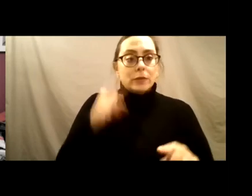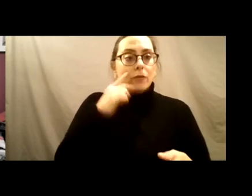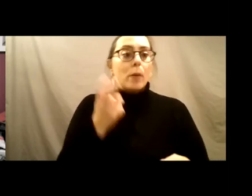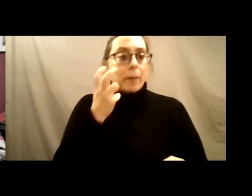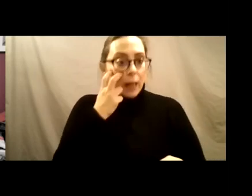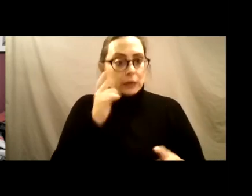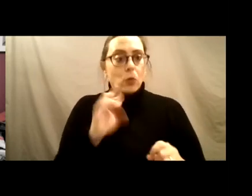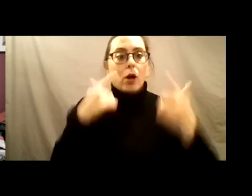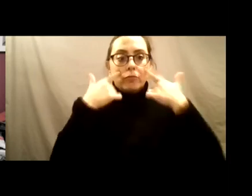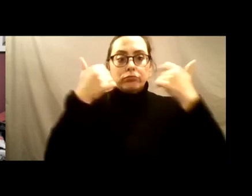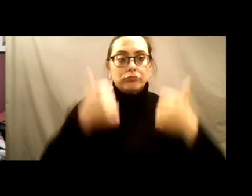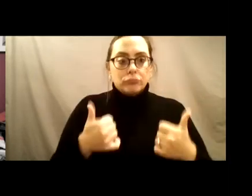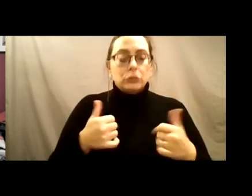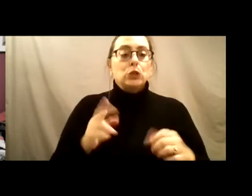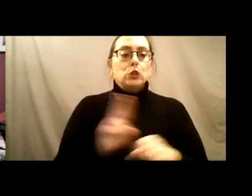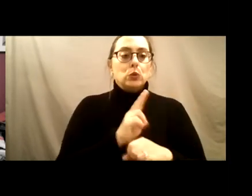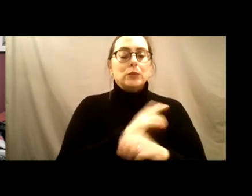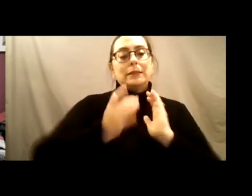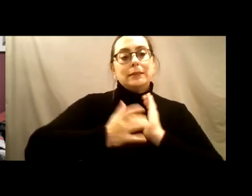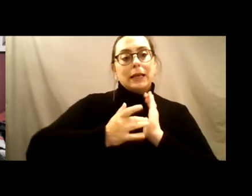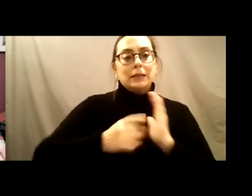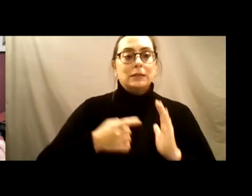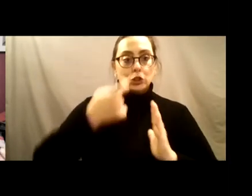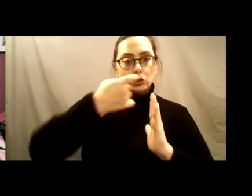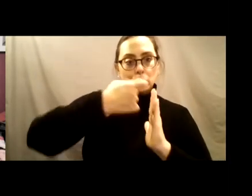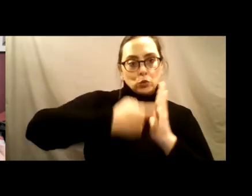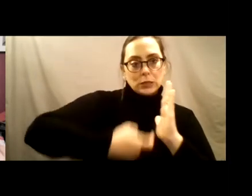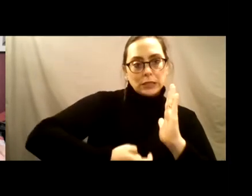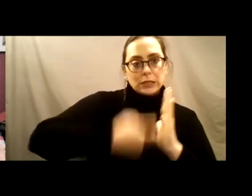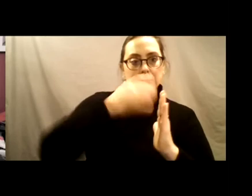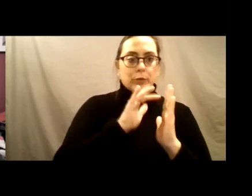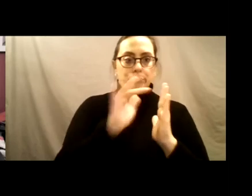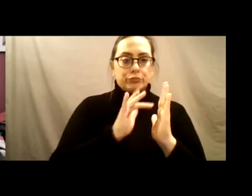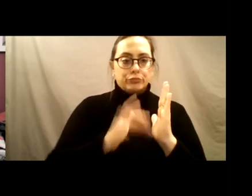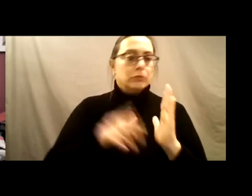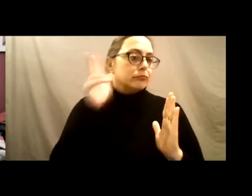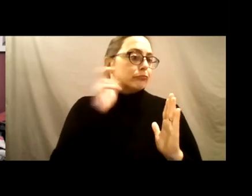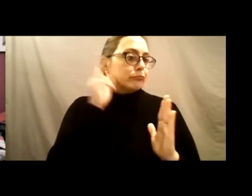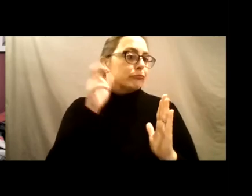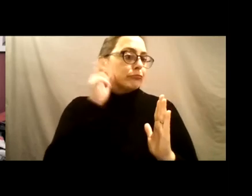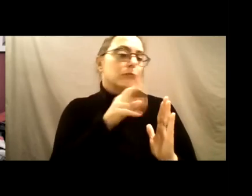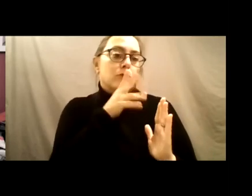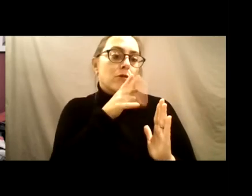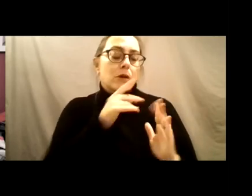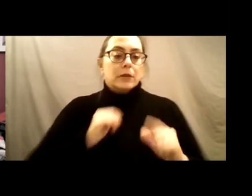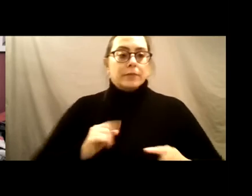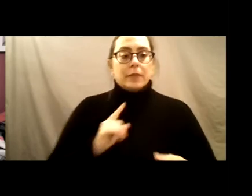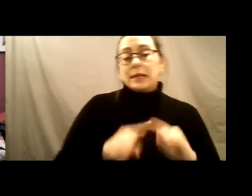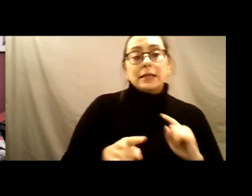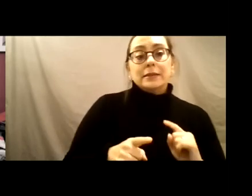vision folks using screen readers online to have images relayed to them, as screen readers cannot pick up